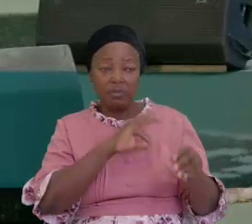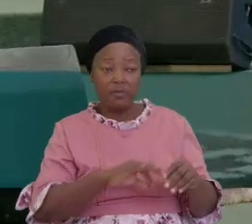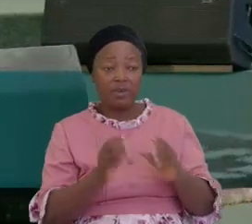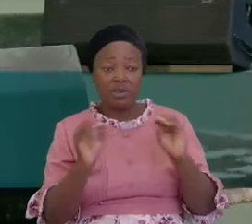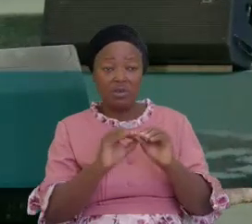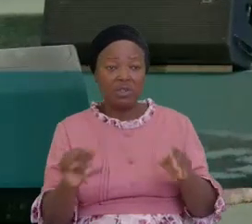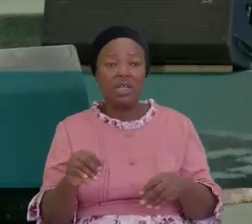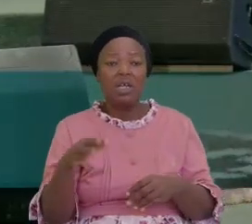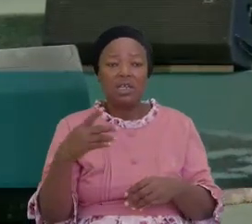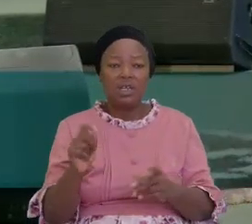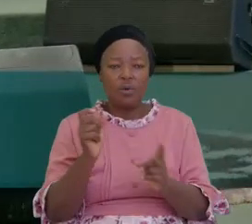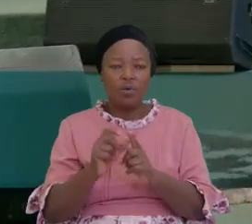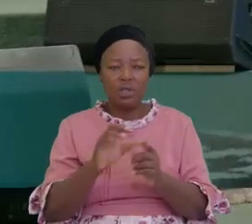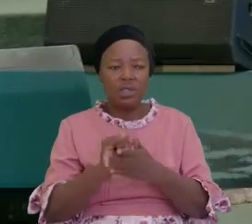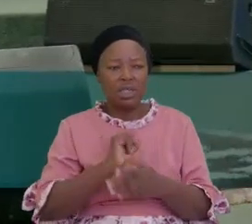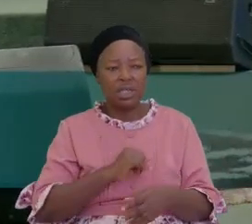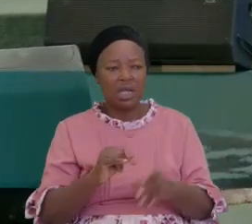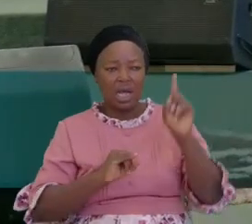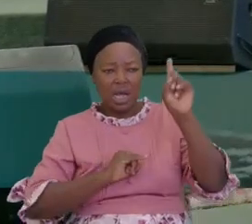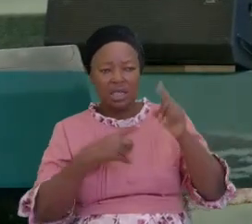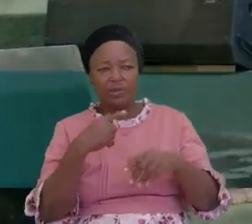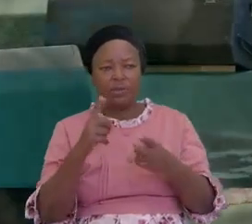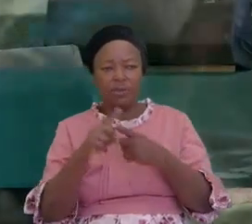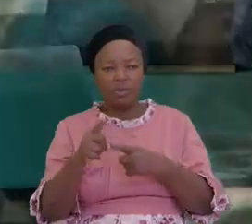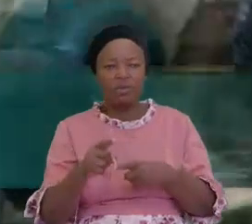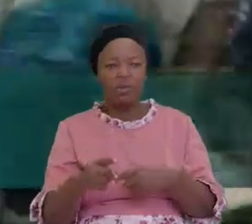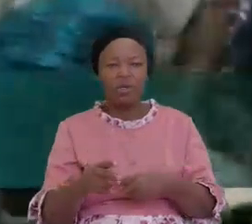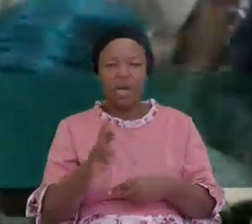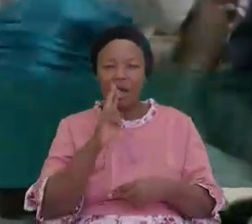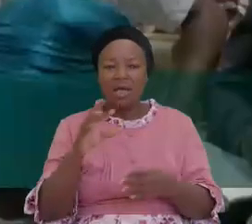you, their spirit and their life.